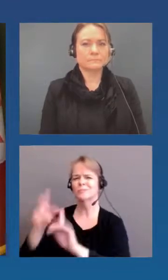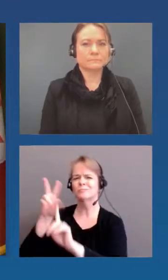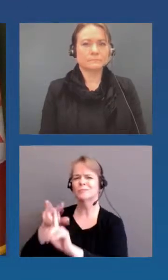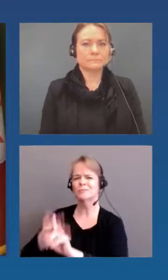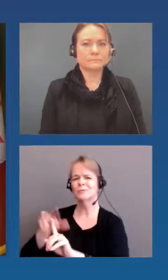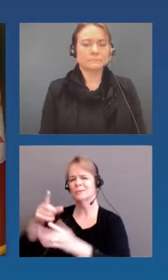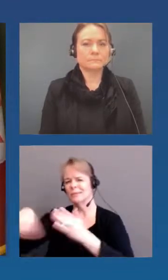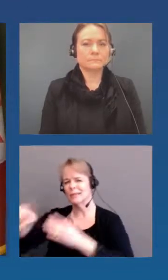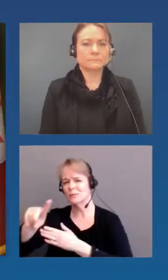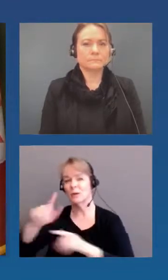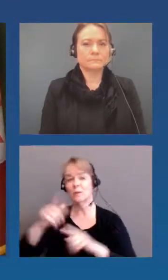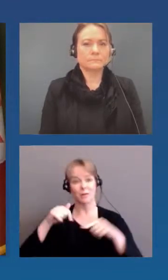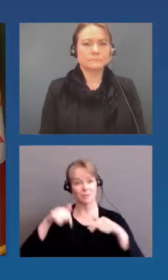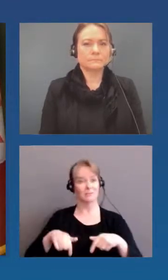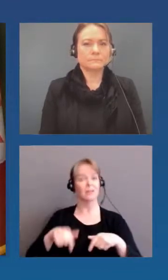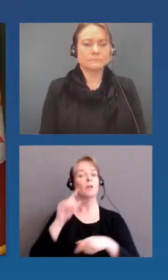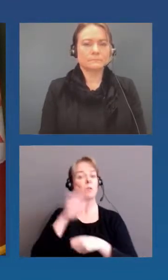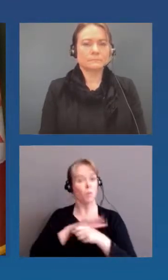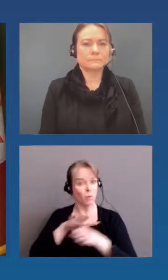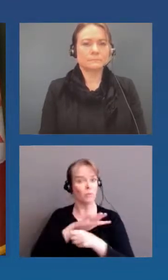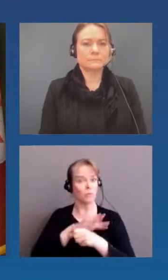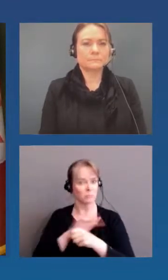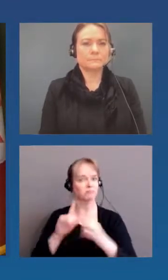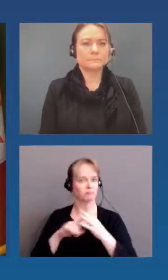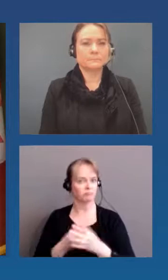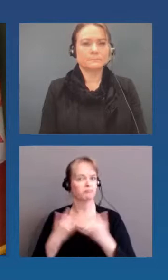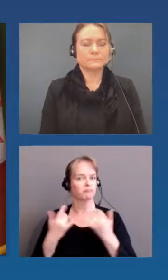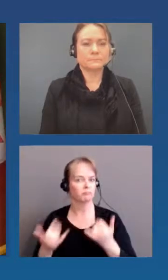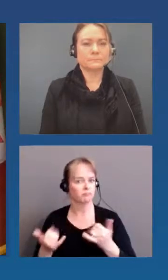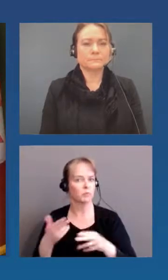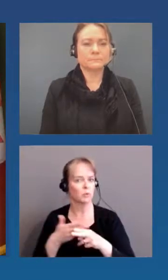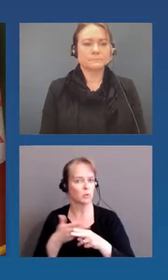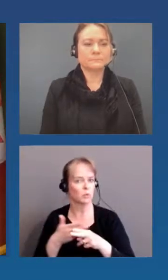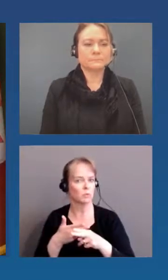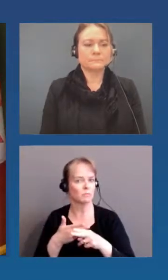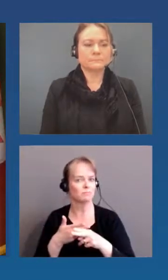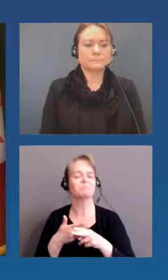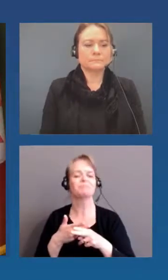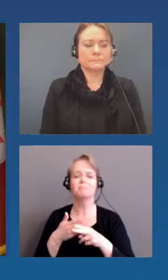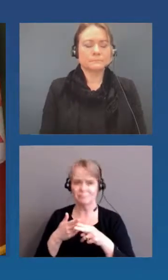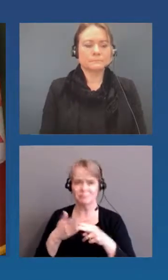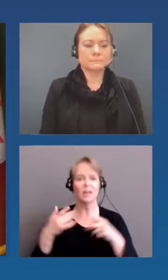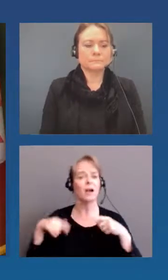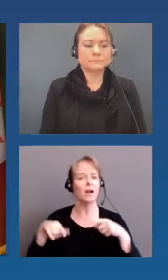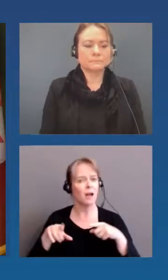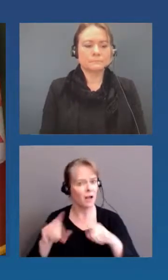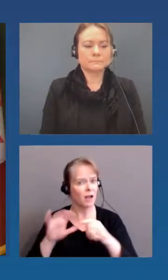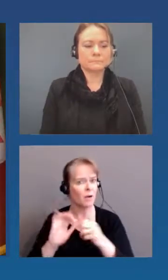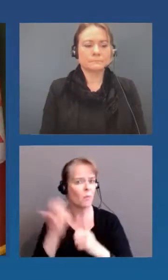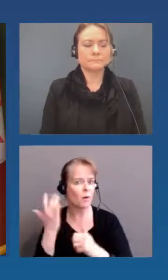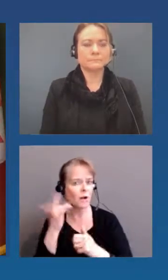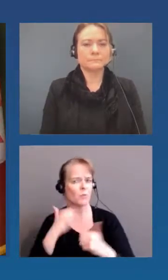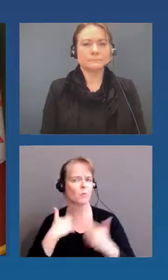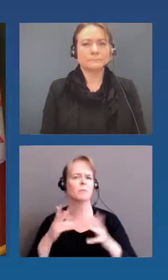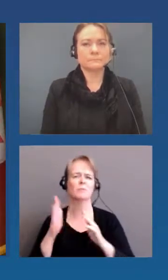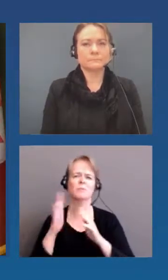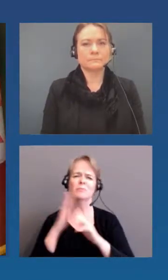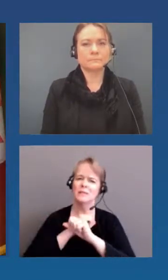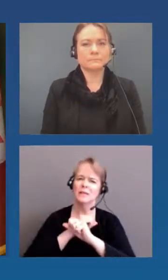Ottawa. And as we are doing so, we're doing so to protect our population that's most at highest